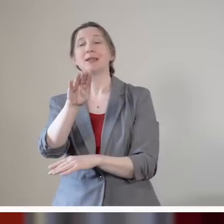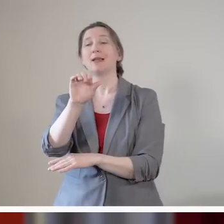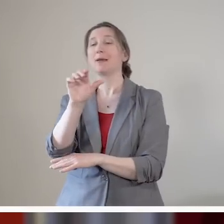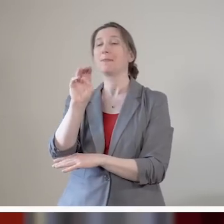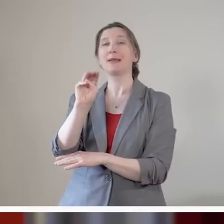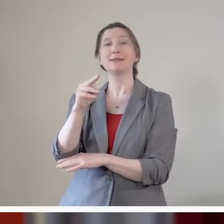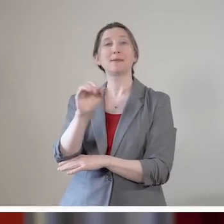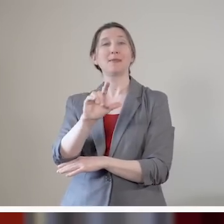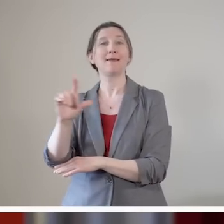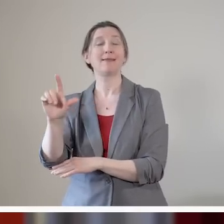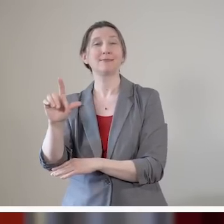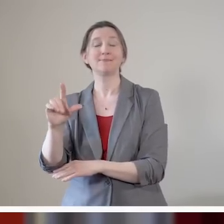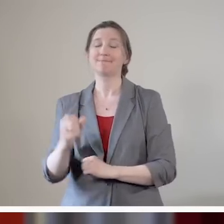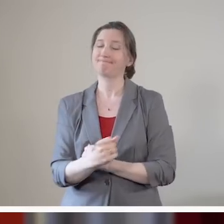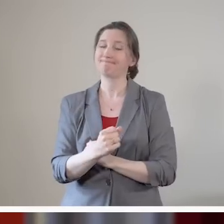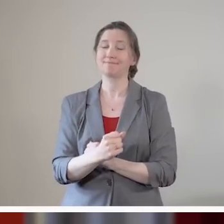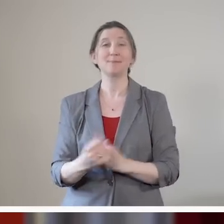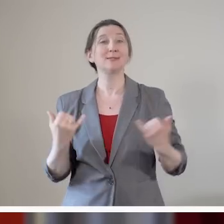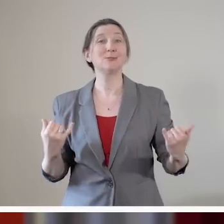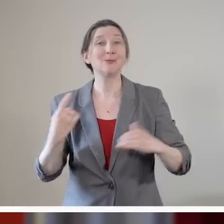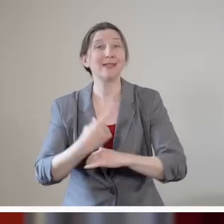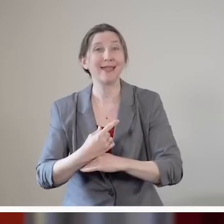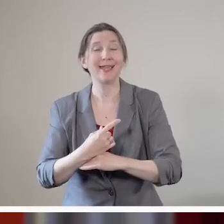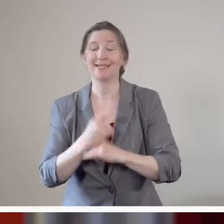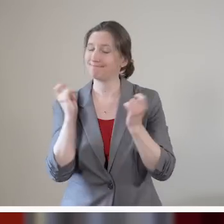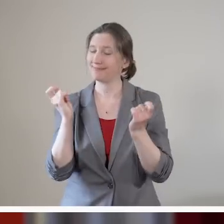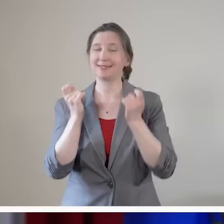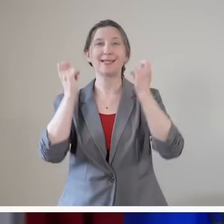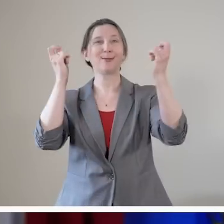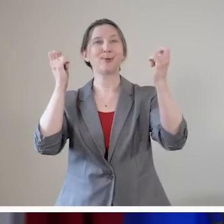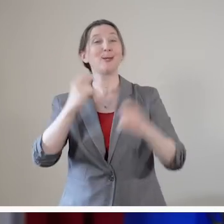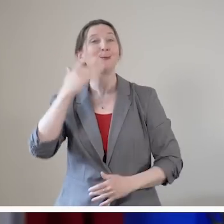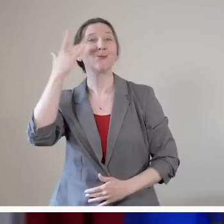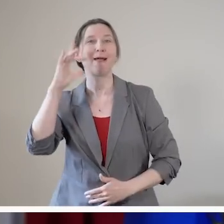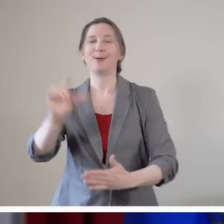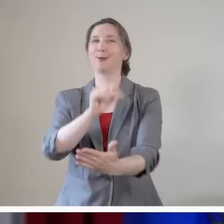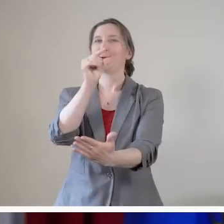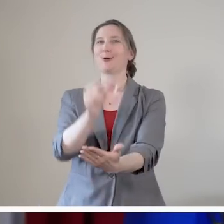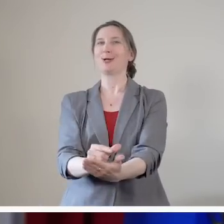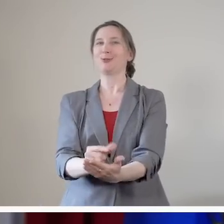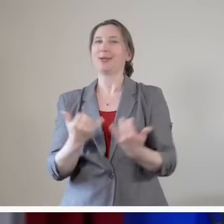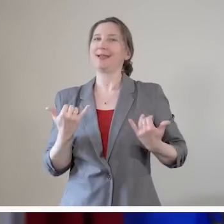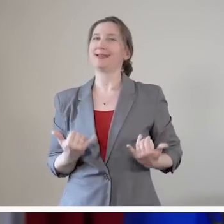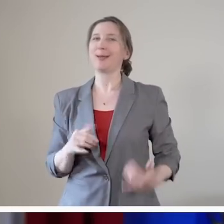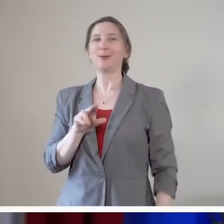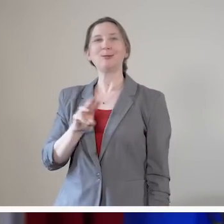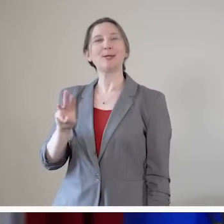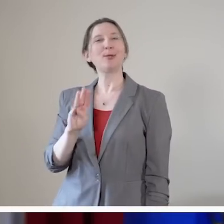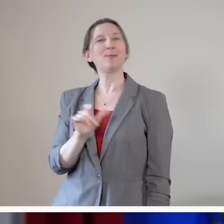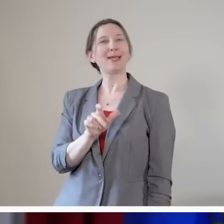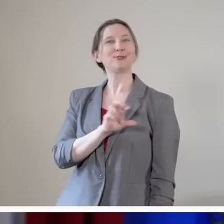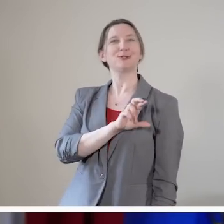weeks, we are all graduating today as Badgers, and we have a lot to celebrate. What matters the most, the friendships and memories